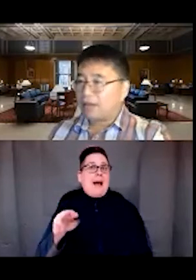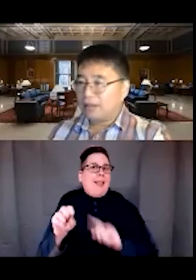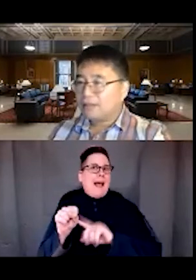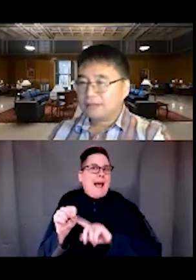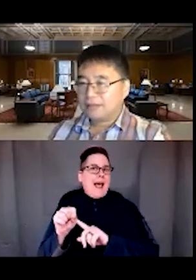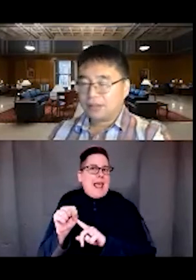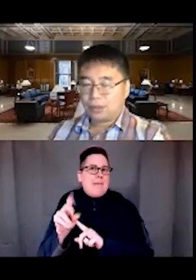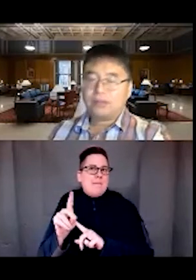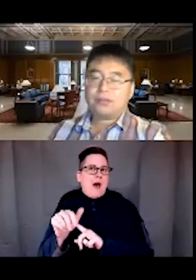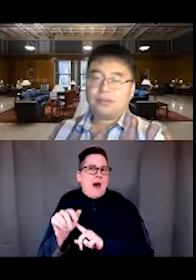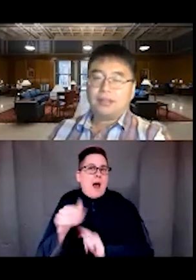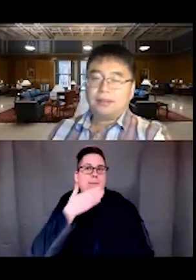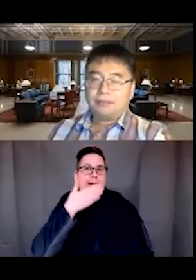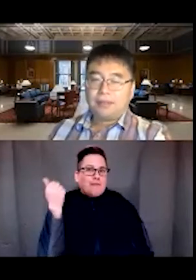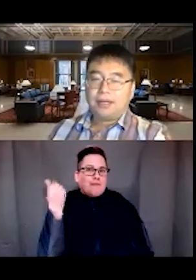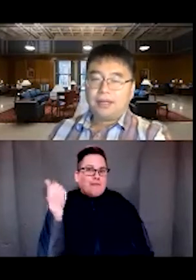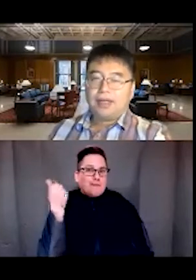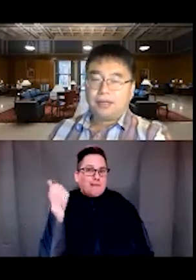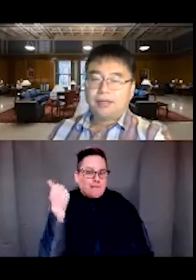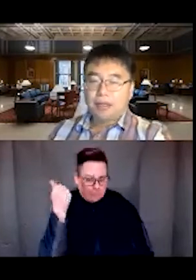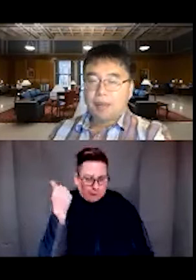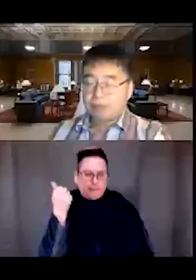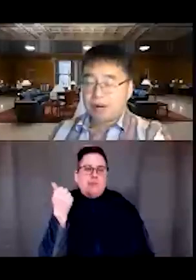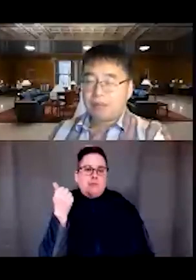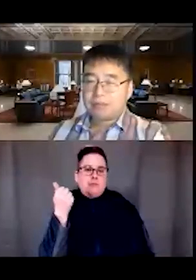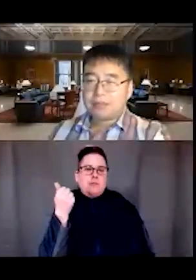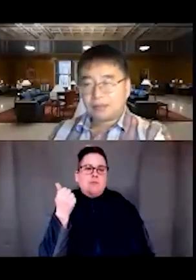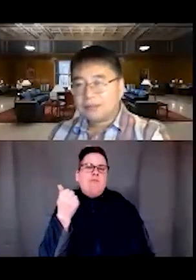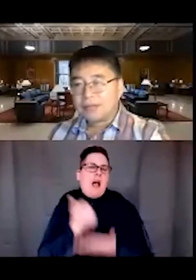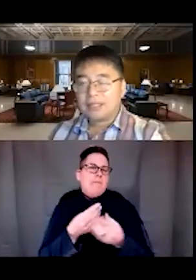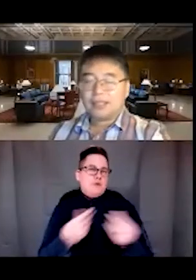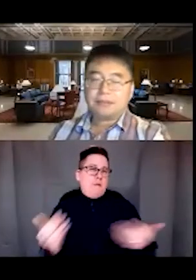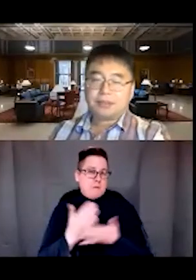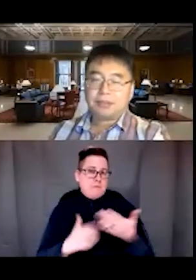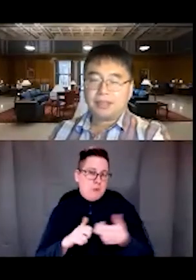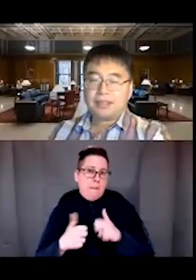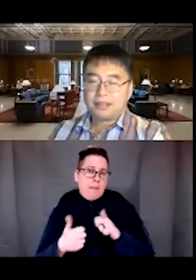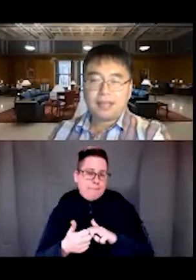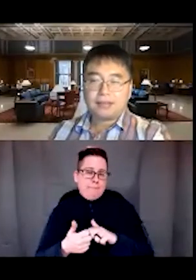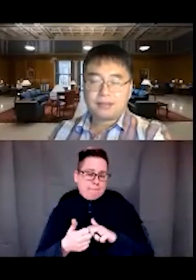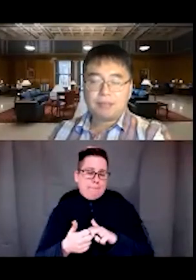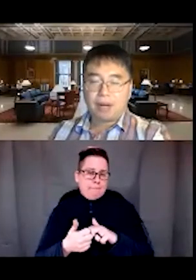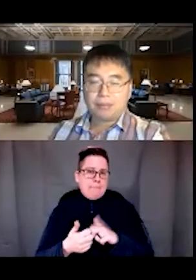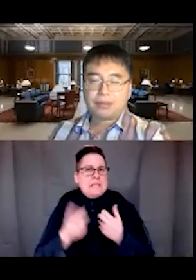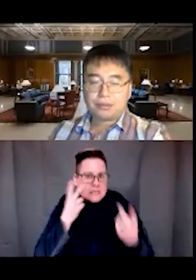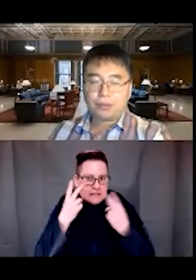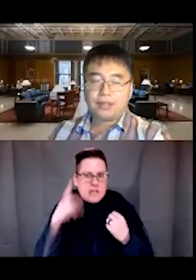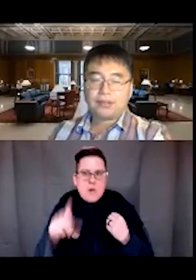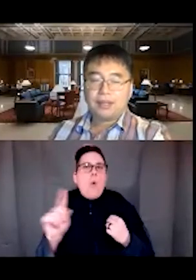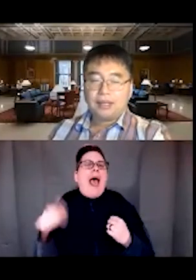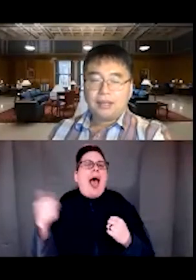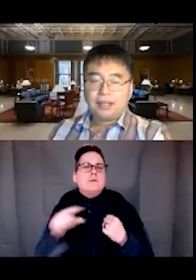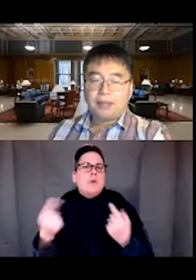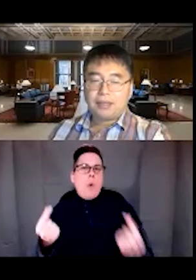a better data source and it solves some of the problems, right? But it still has some problems. So one